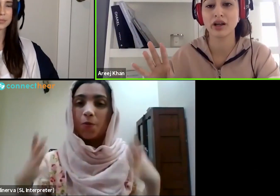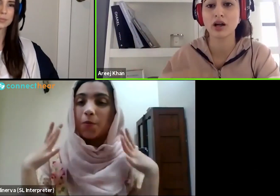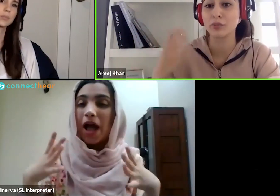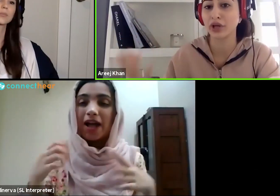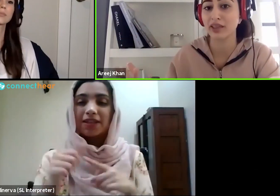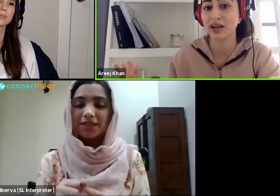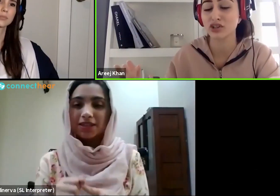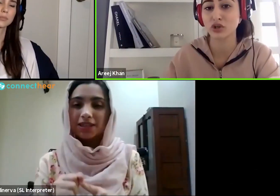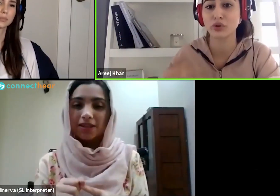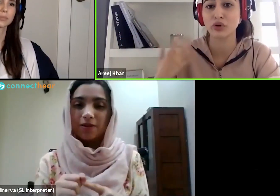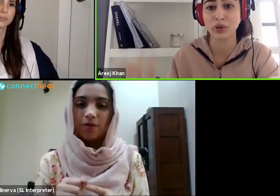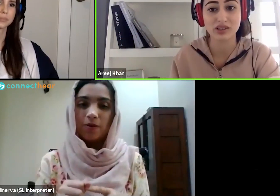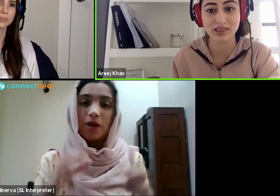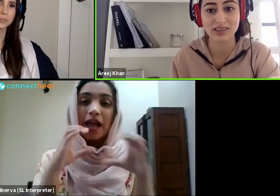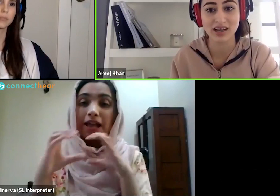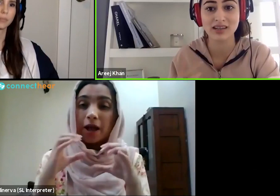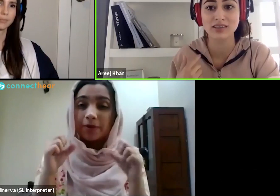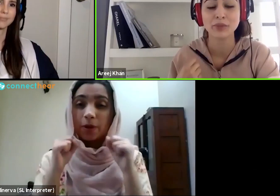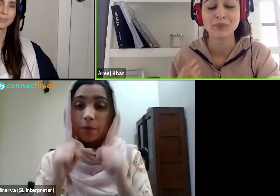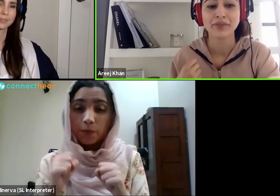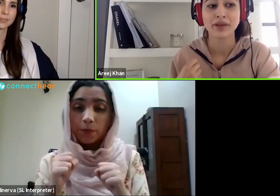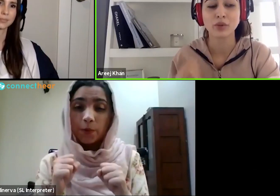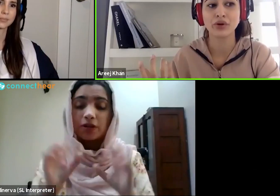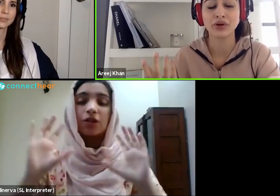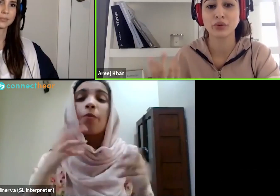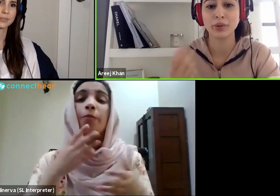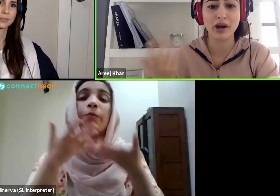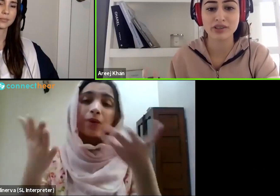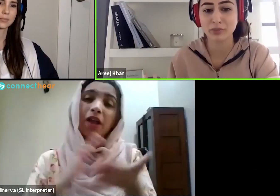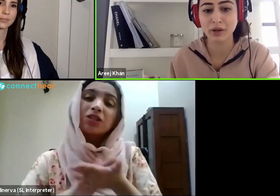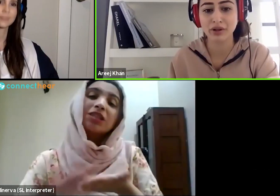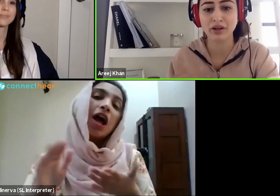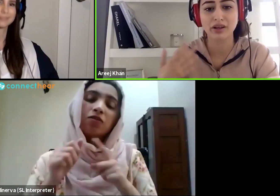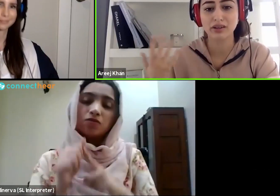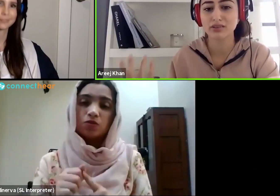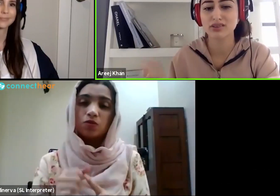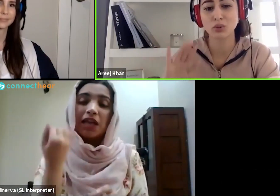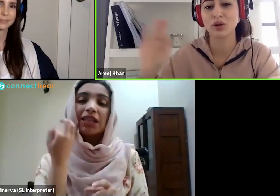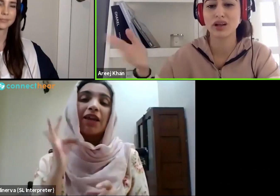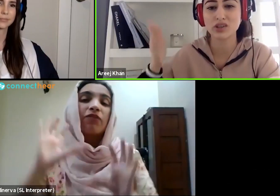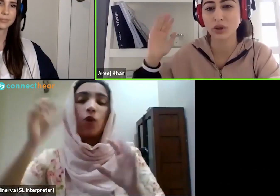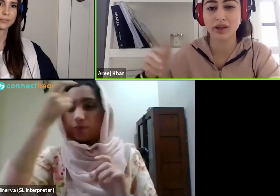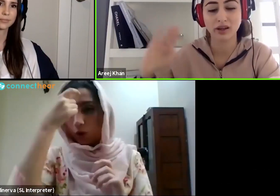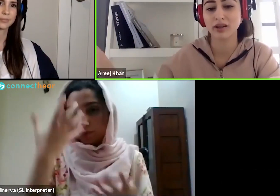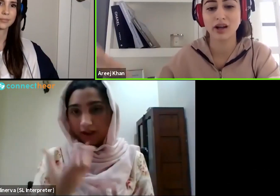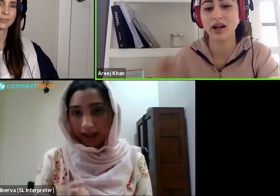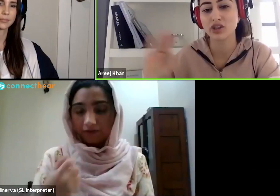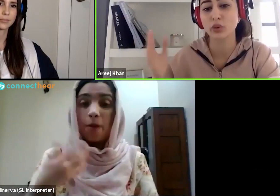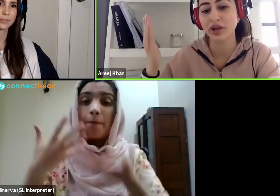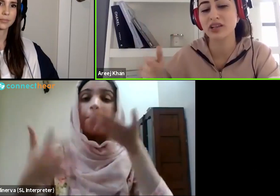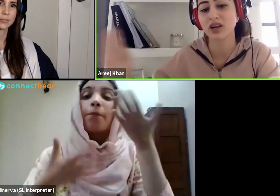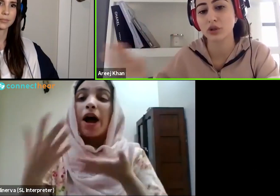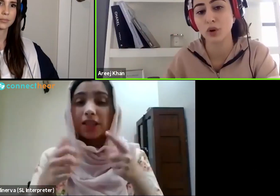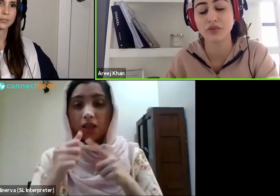and I can't communicate that to you, and you're not willing to understand, or you're embarrassed about it. So it's okay. I